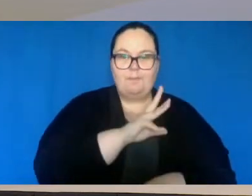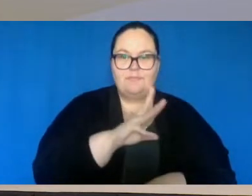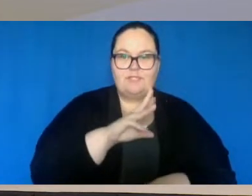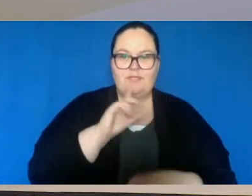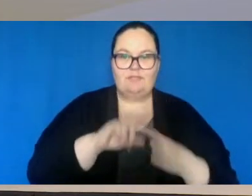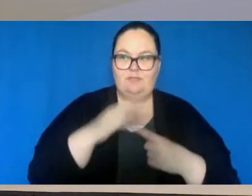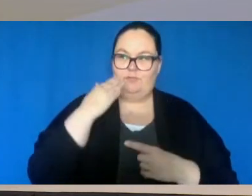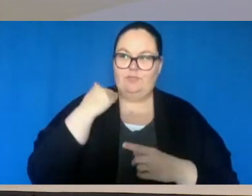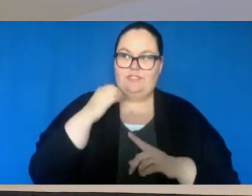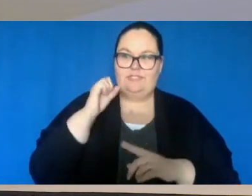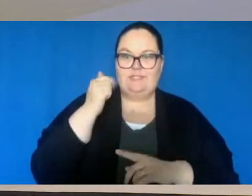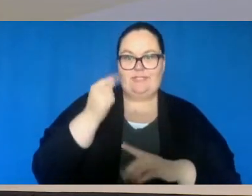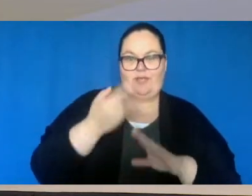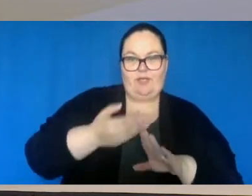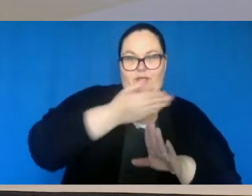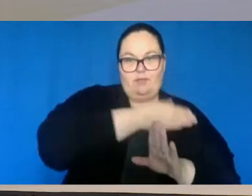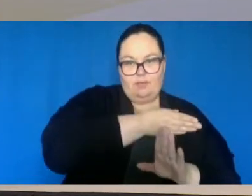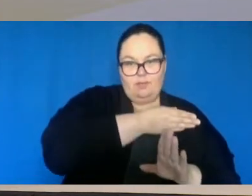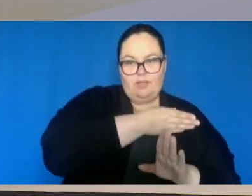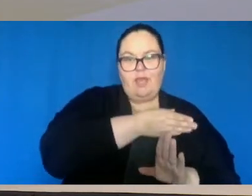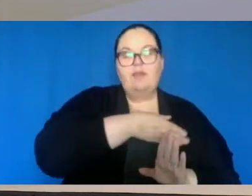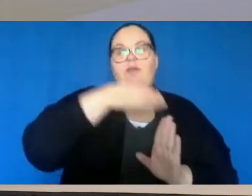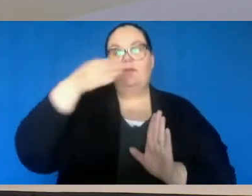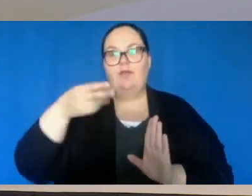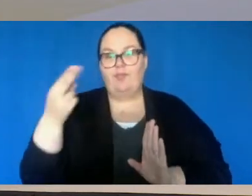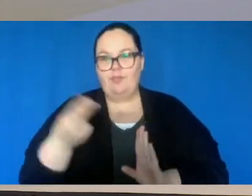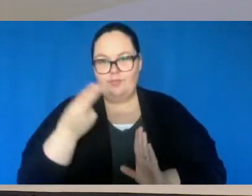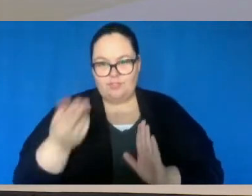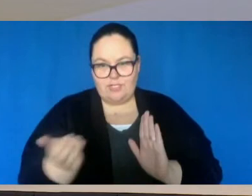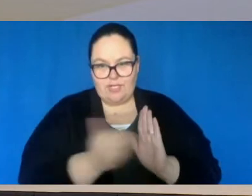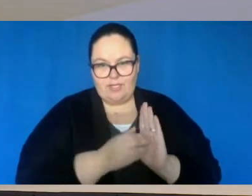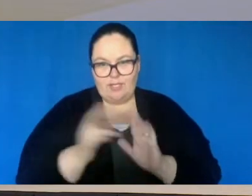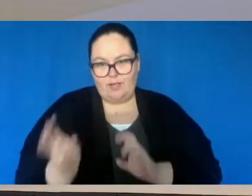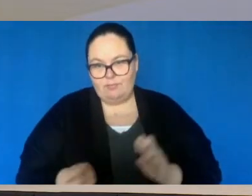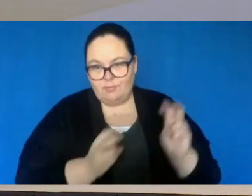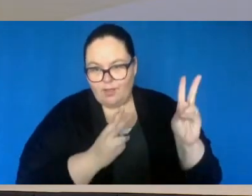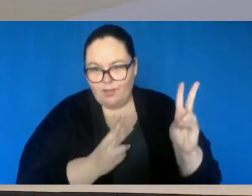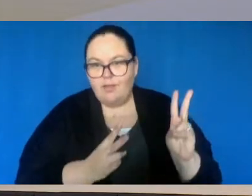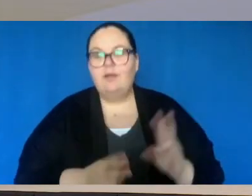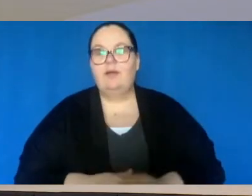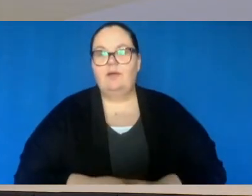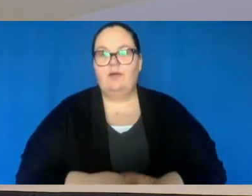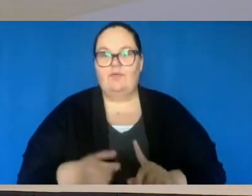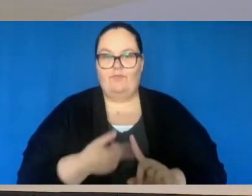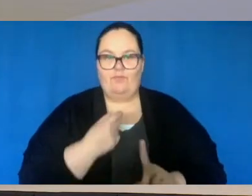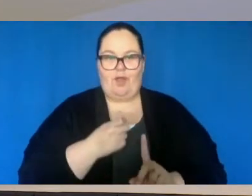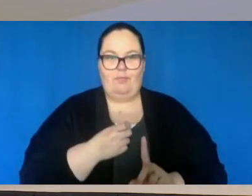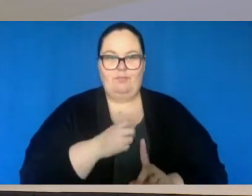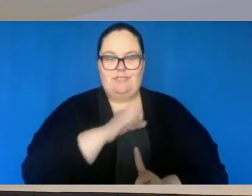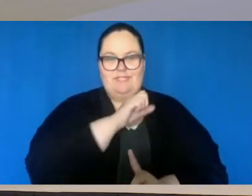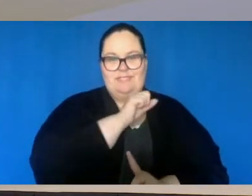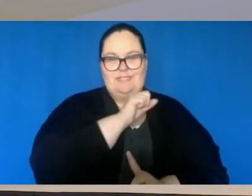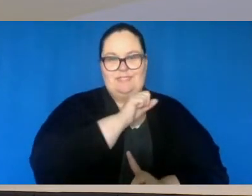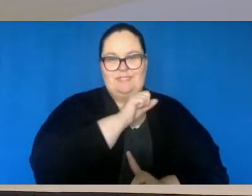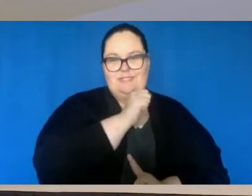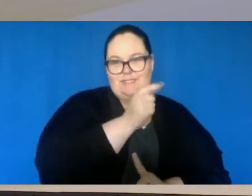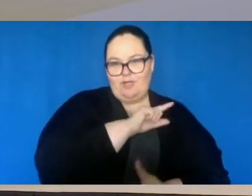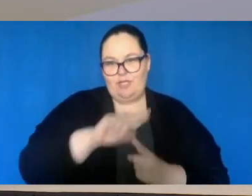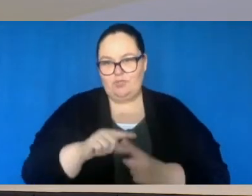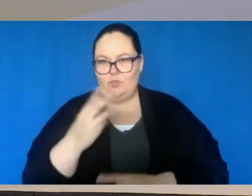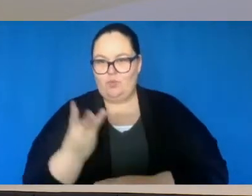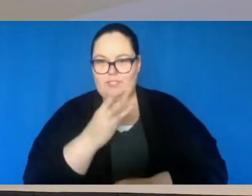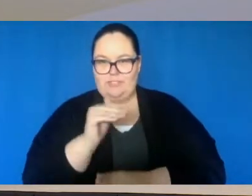night. And then we report it again on Thursday, and that is from basically Saturday night through until Wednesday